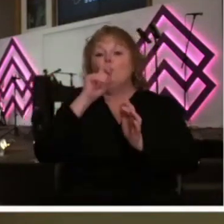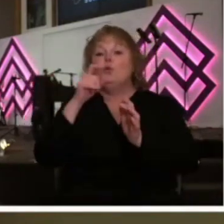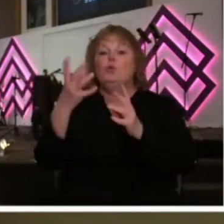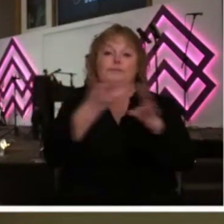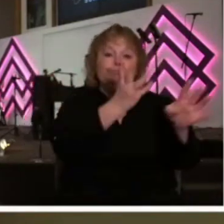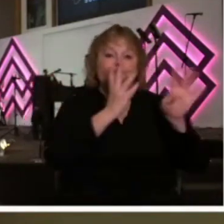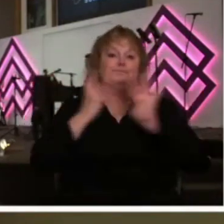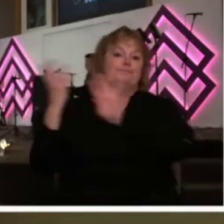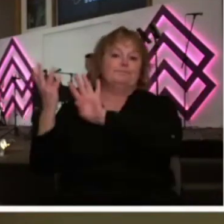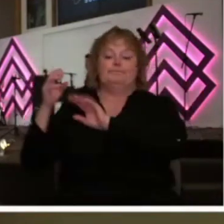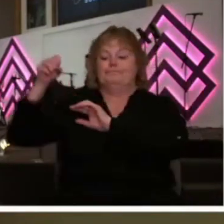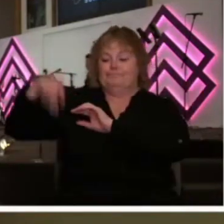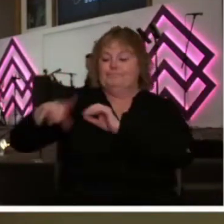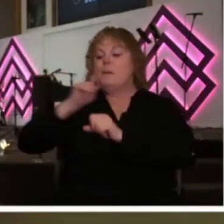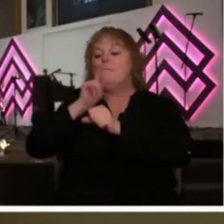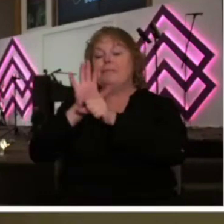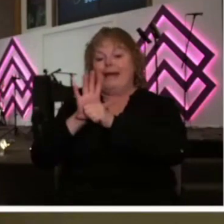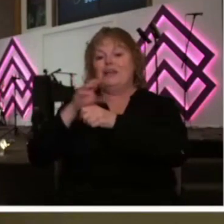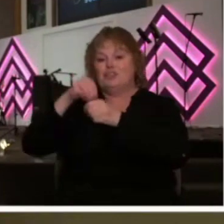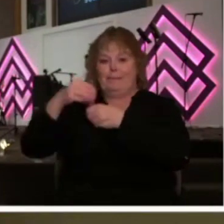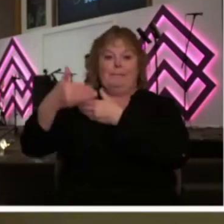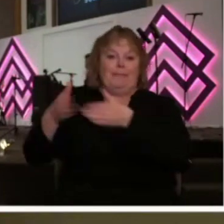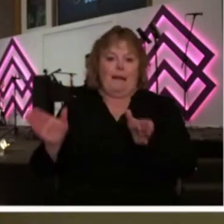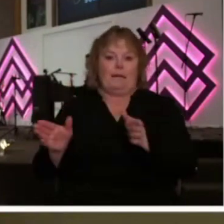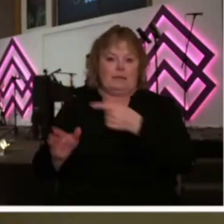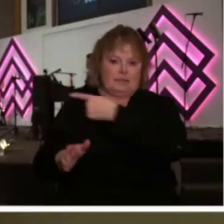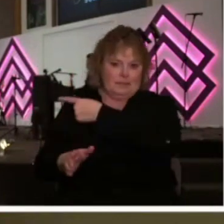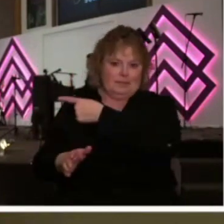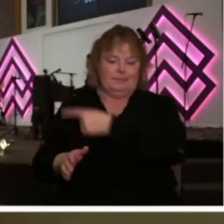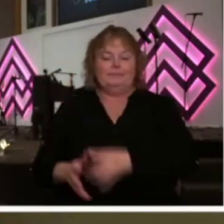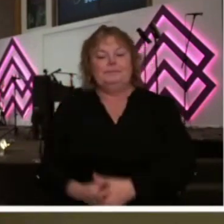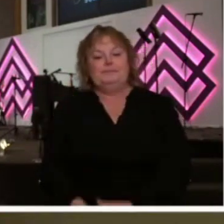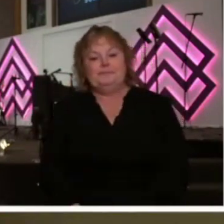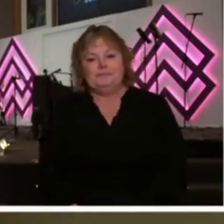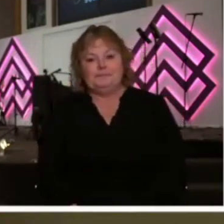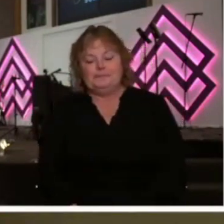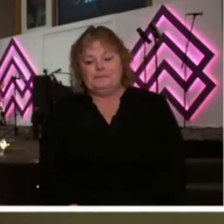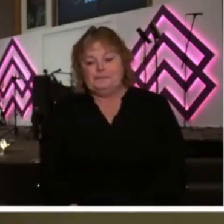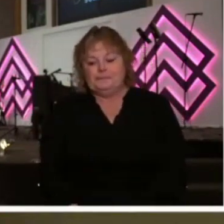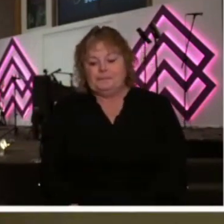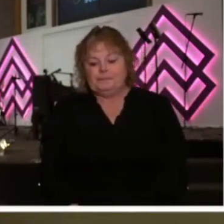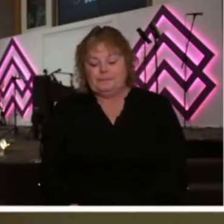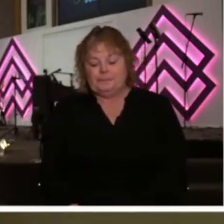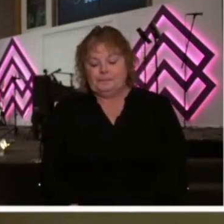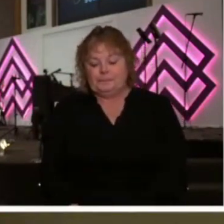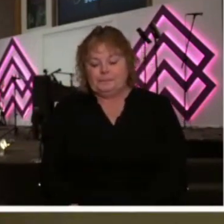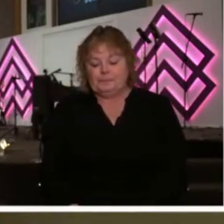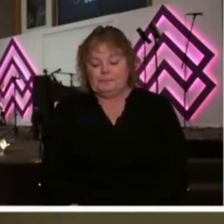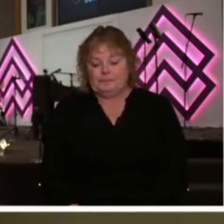by and drop your pledge and offering into our box today.